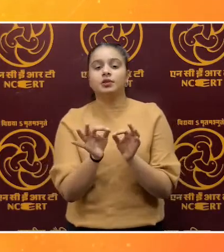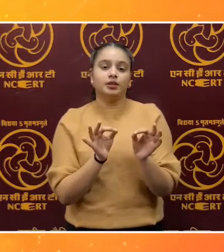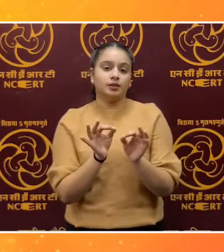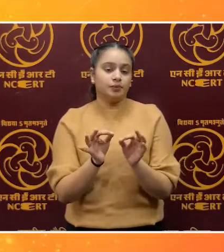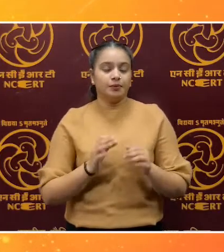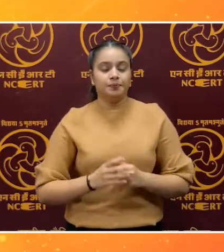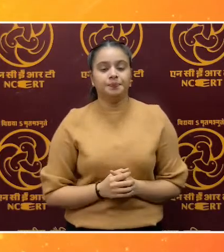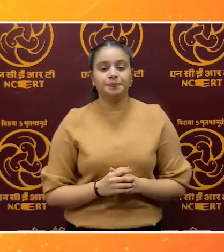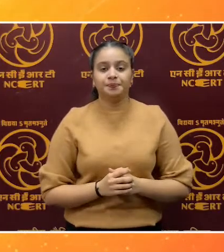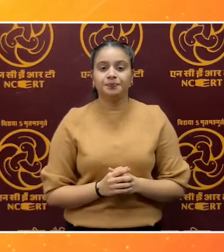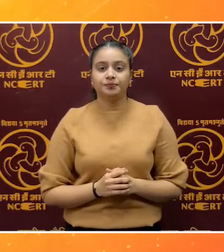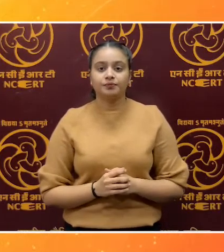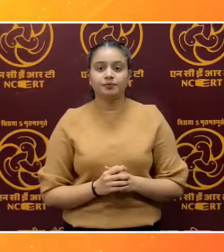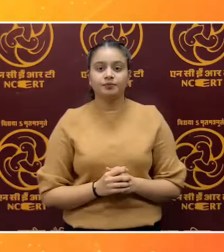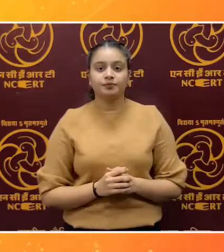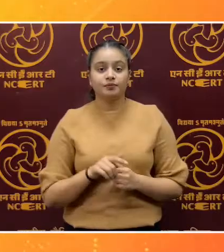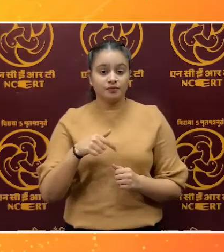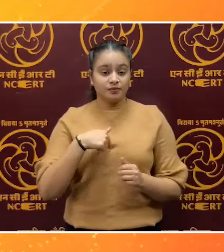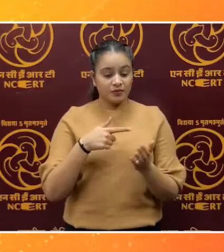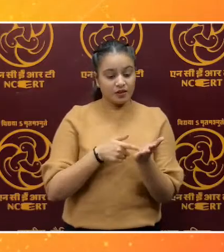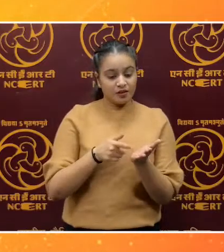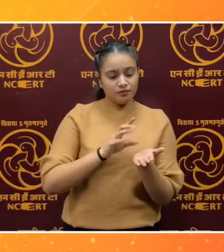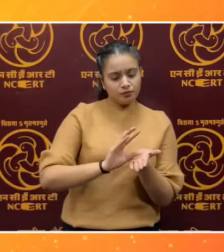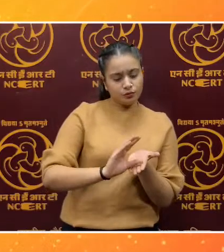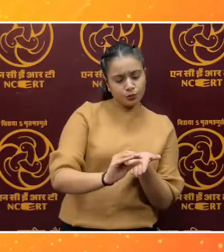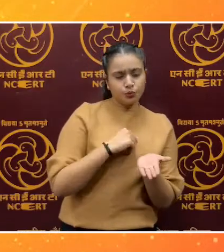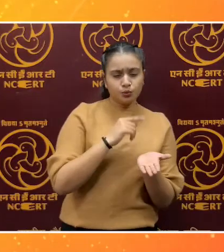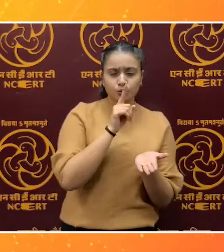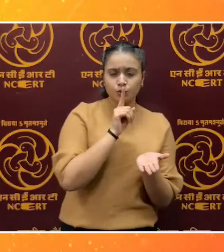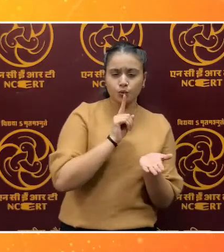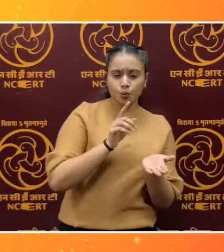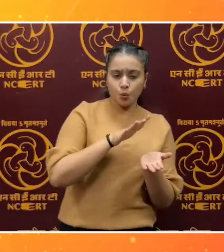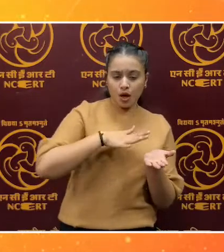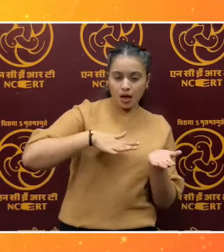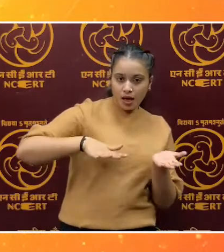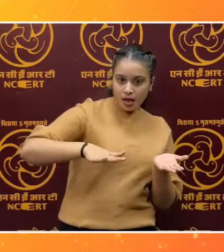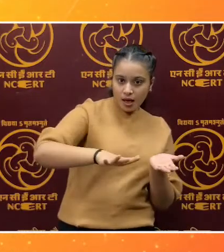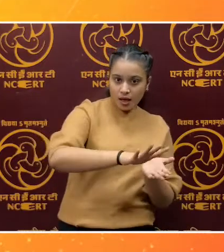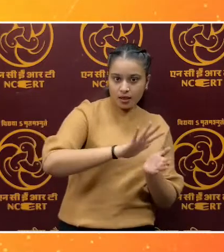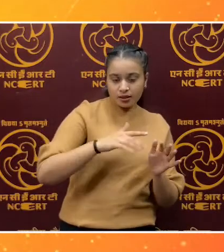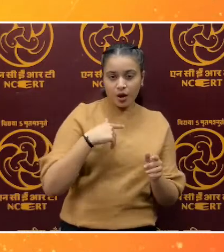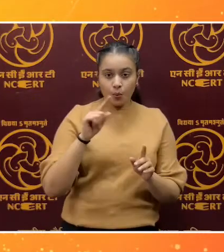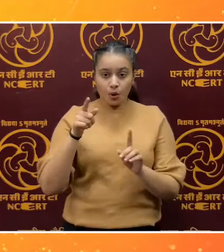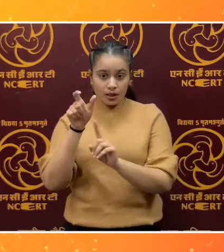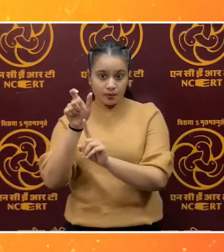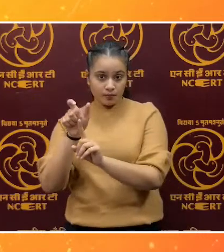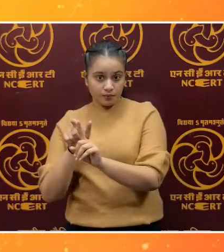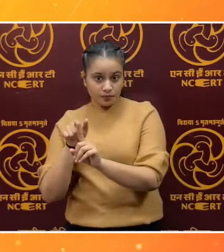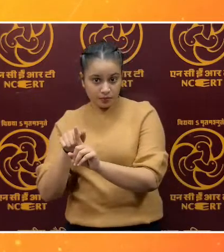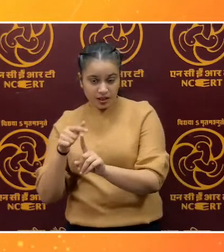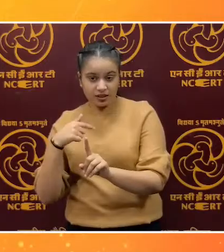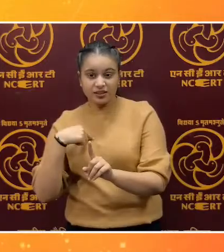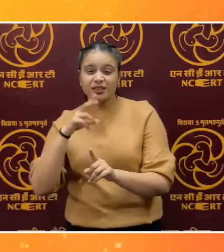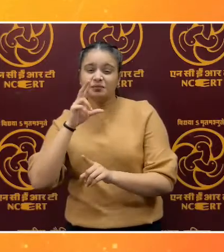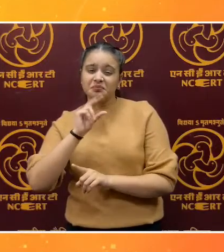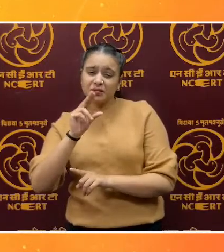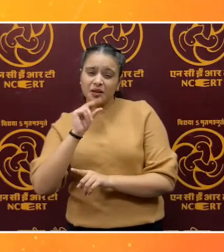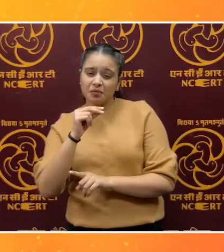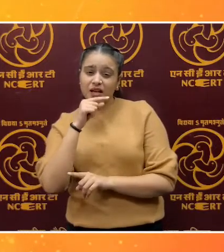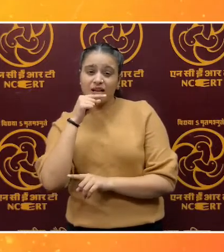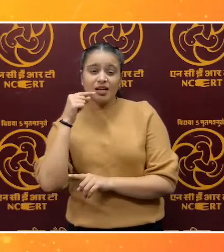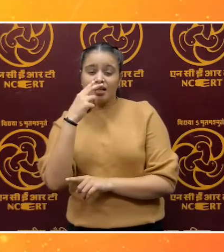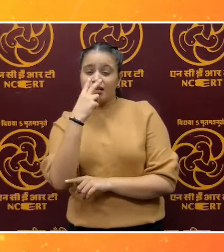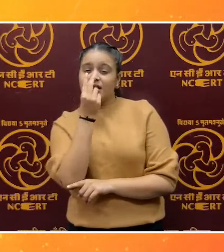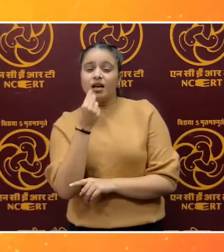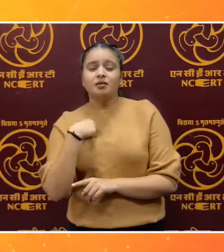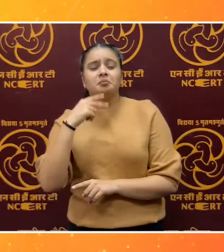also. Okay. So, in a quiet village, a rich merchant kept a bright and talkative parrot in a cage of